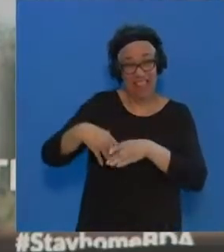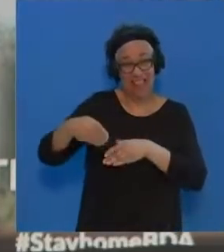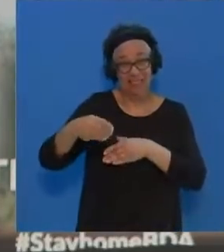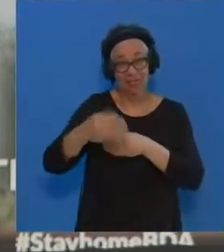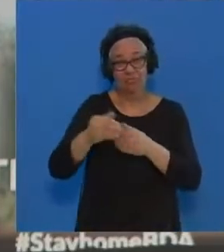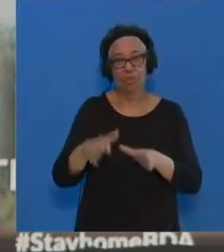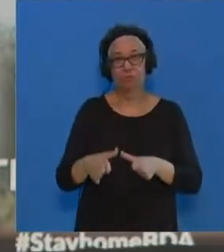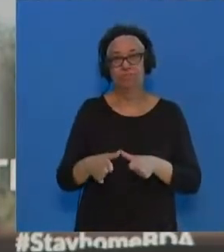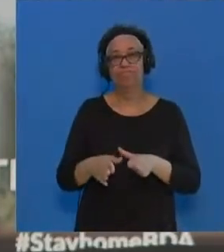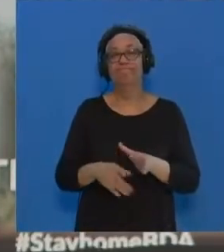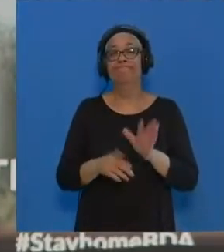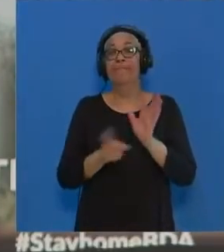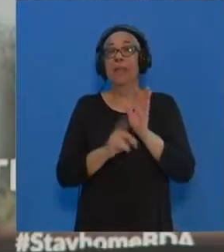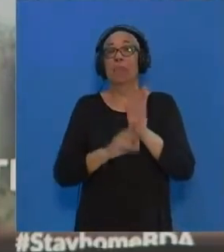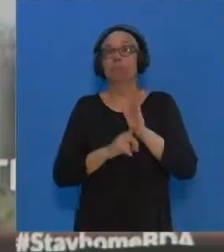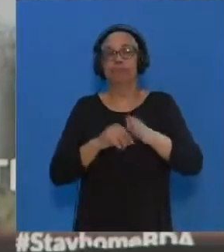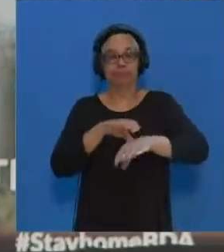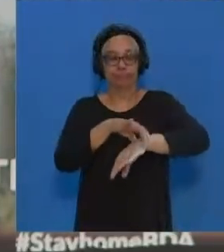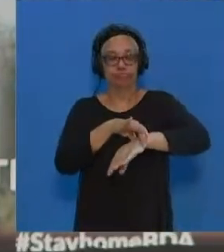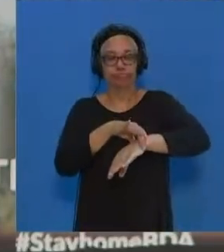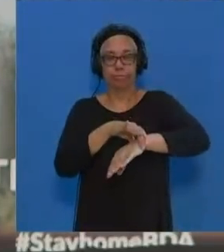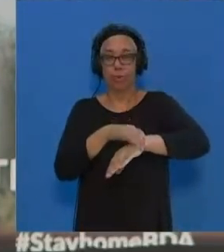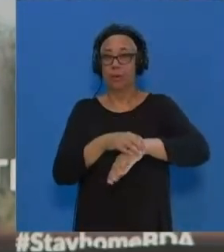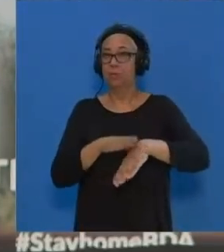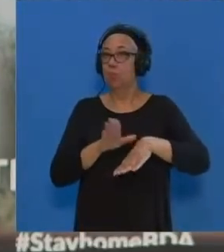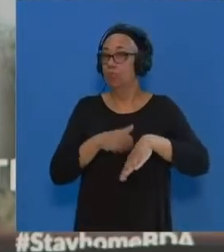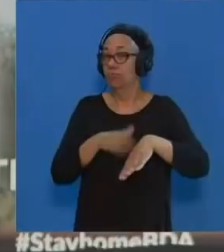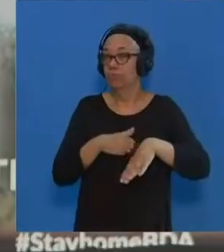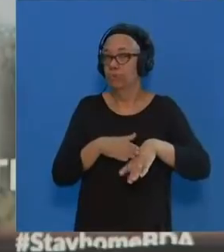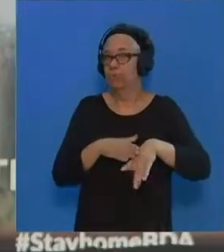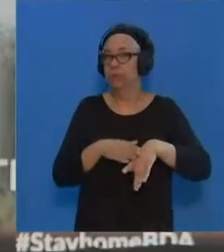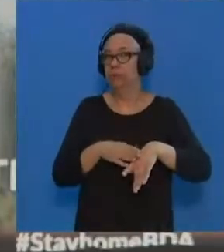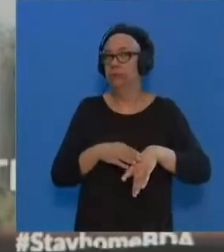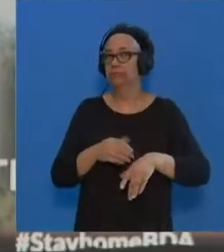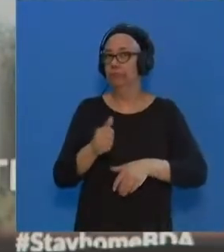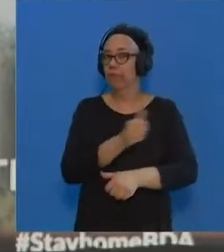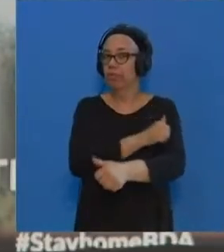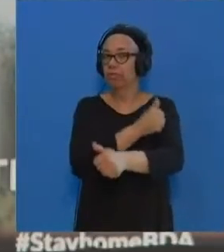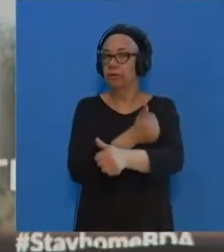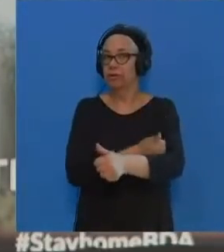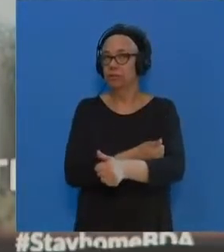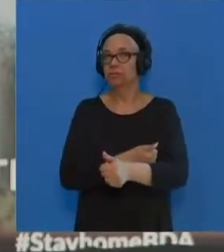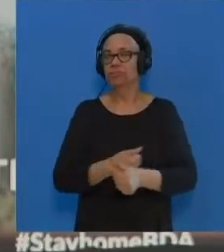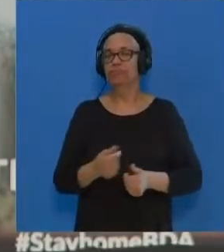alert the authorities, who will take the necessary steps to protect our community.